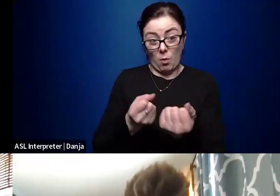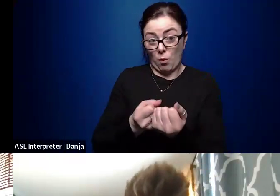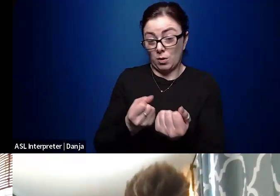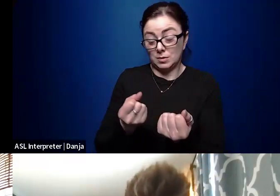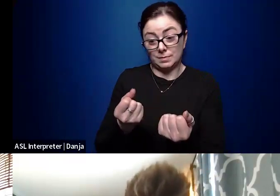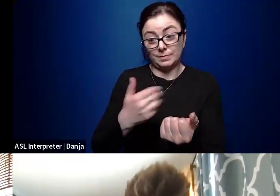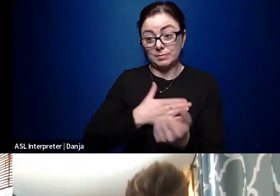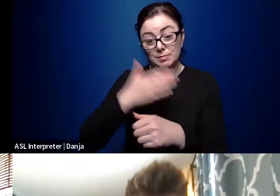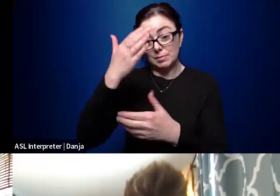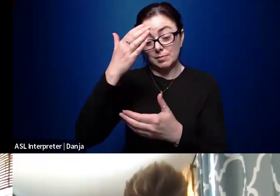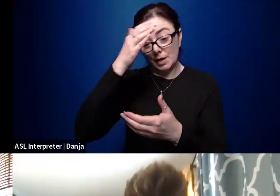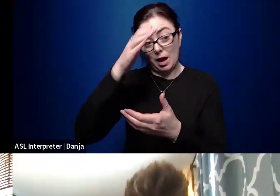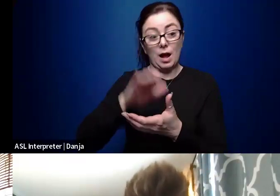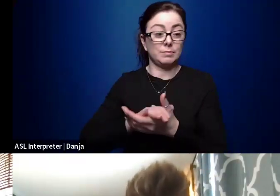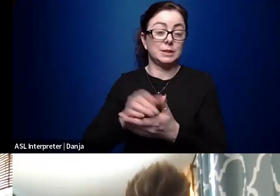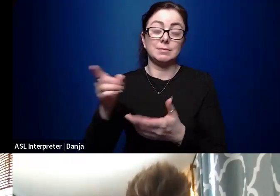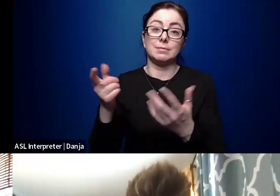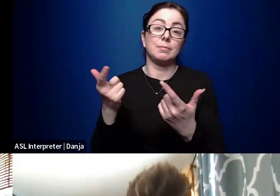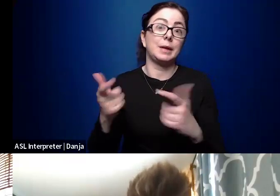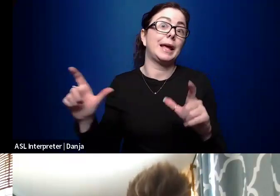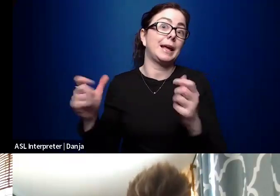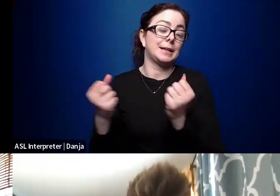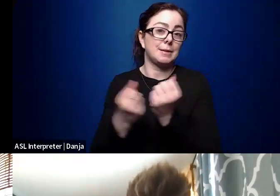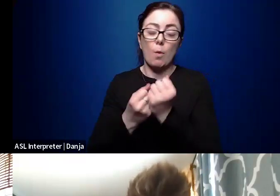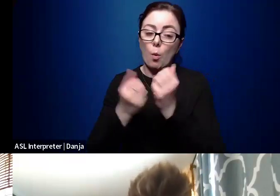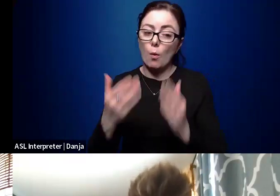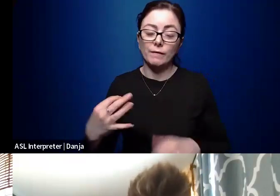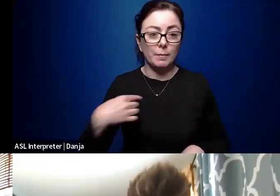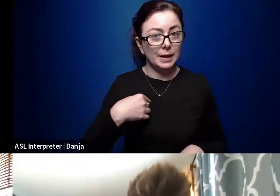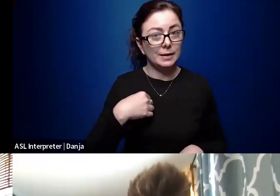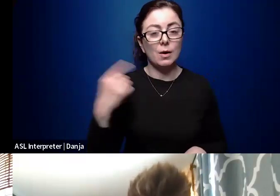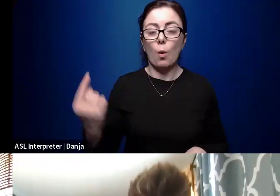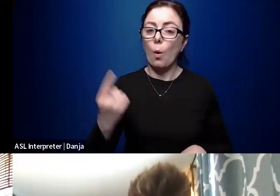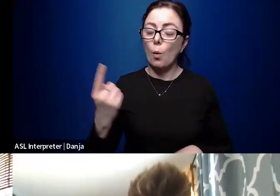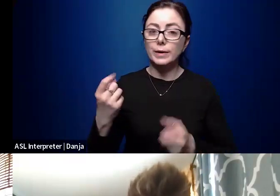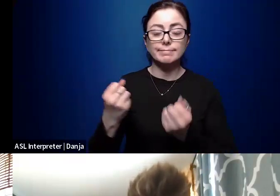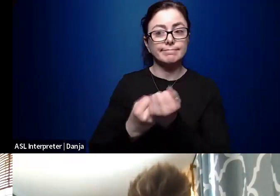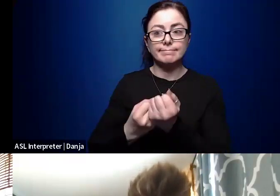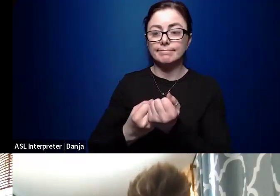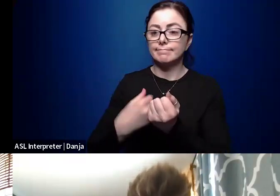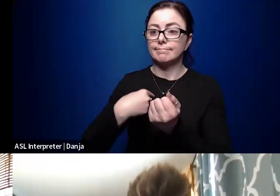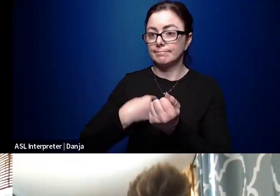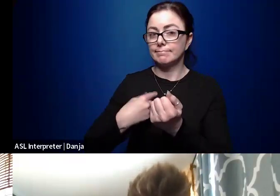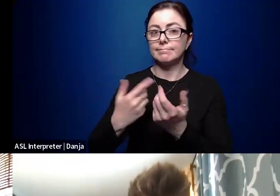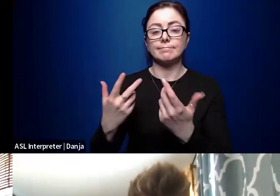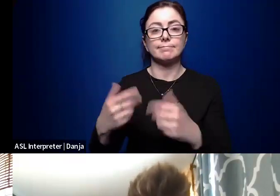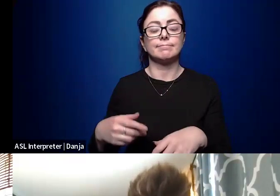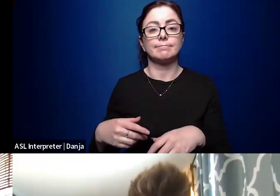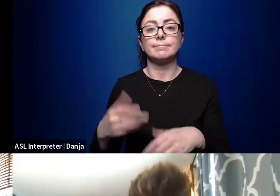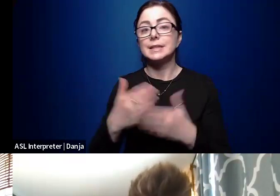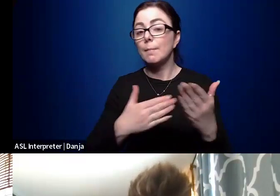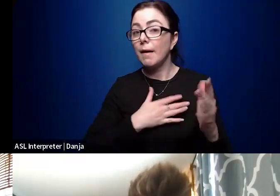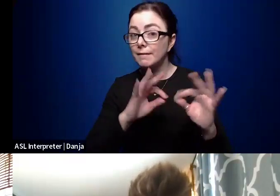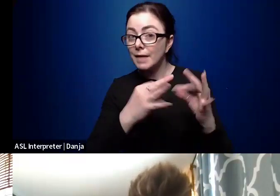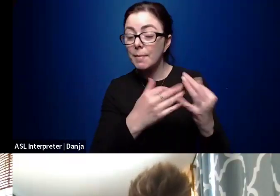my husband has been like the biggest supporter of me and always has my back. Some of my family members and some of my